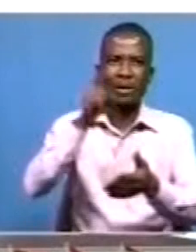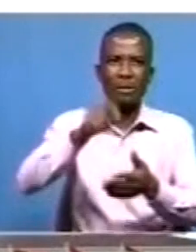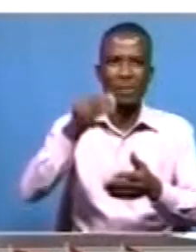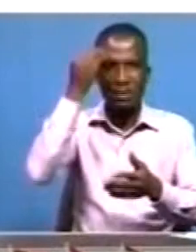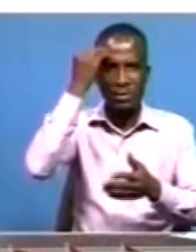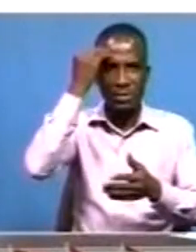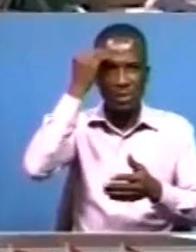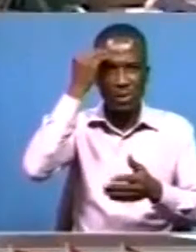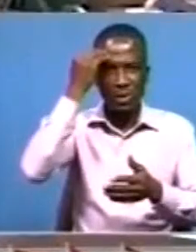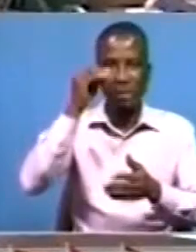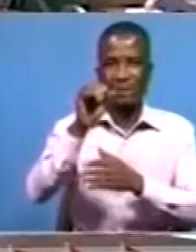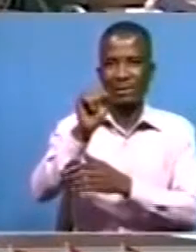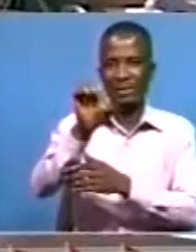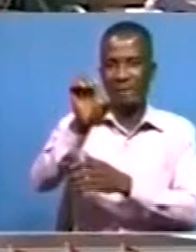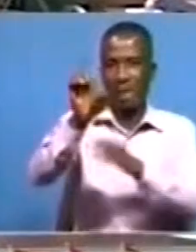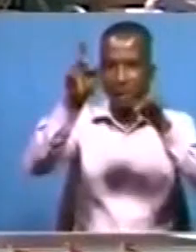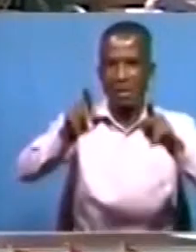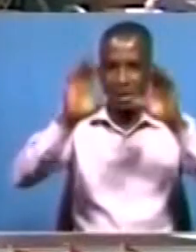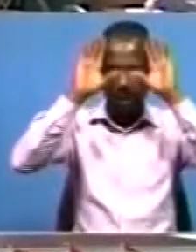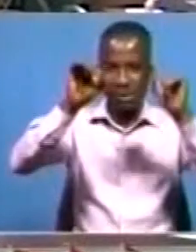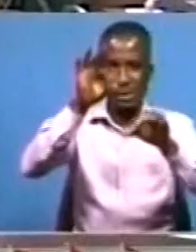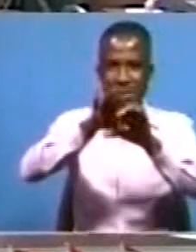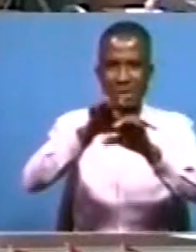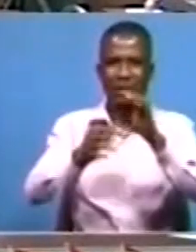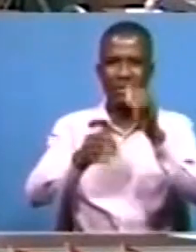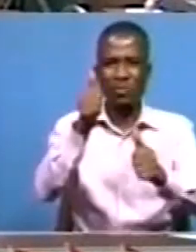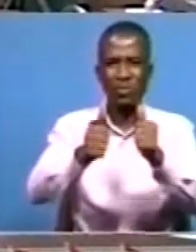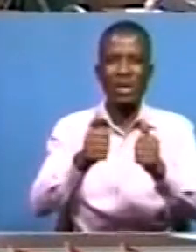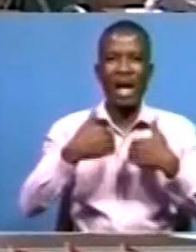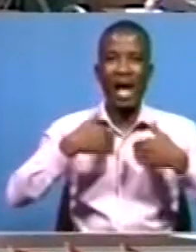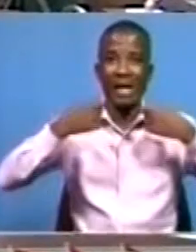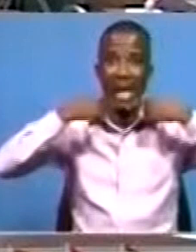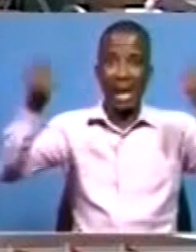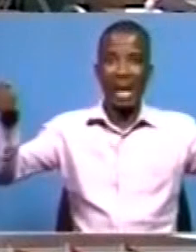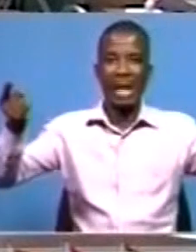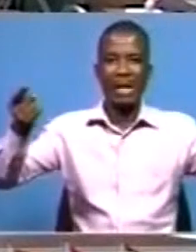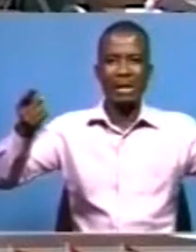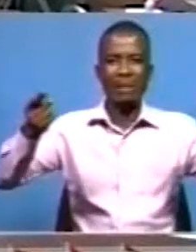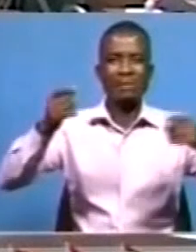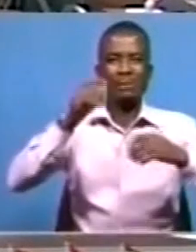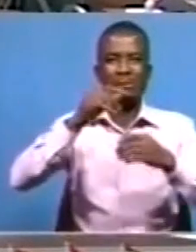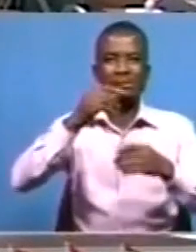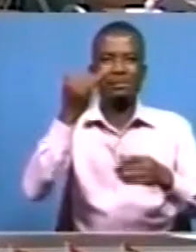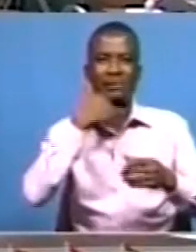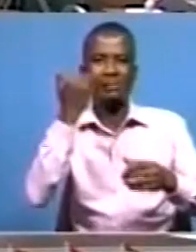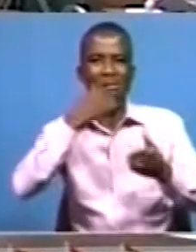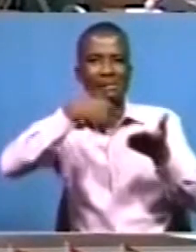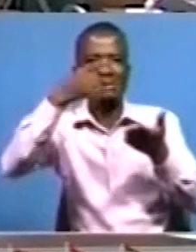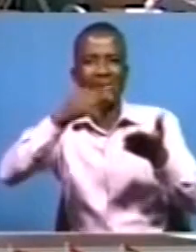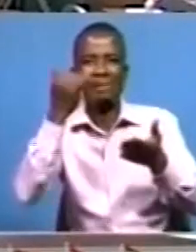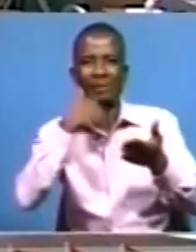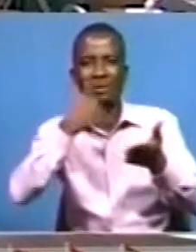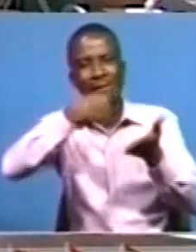the returning officer of the presidential election, for which she had issued a first declaration and corrected that declaration with a